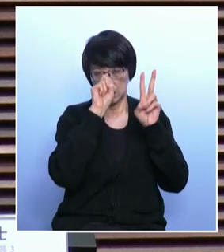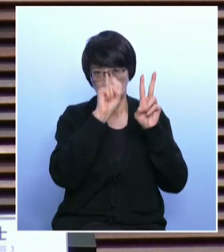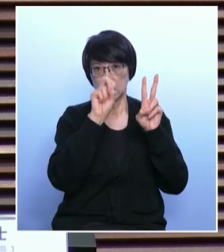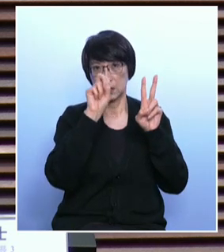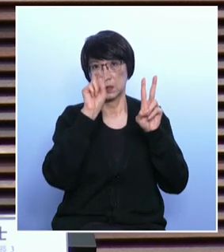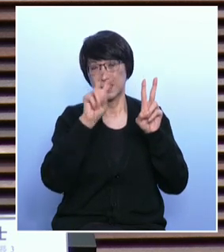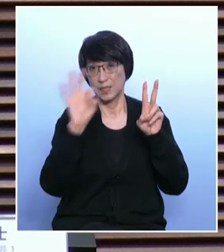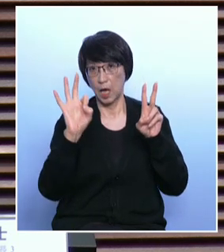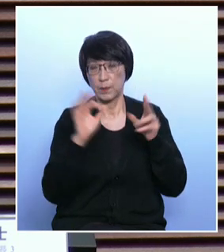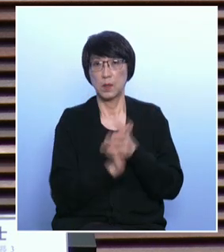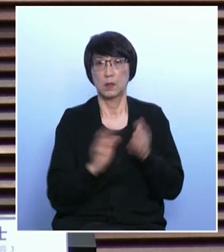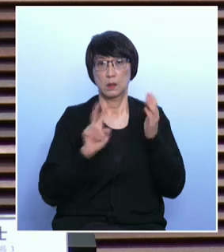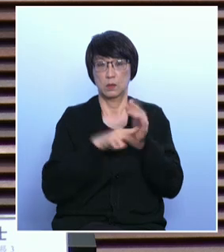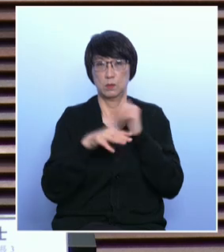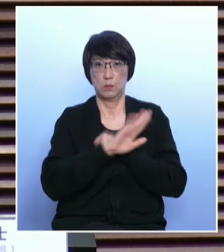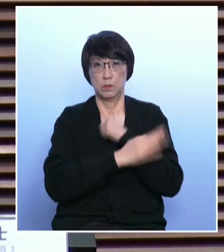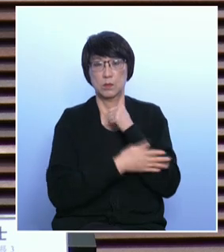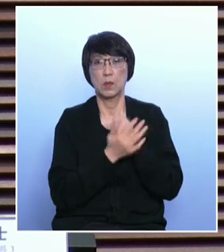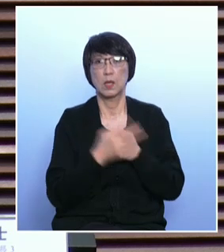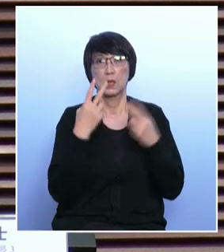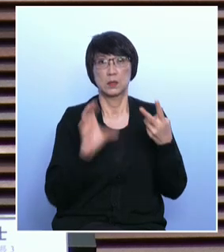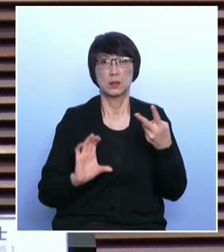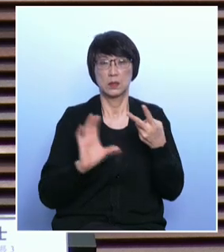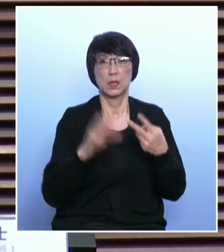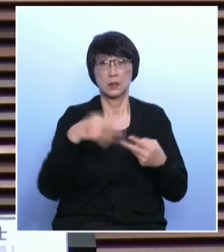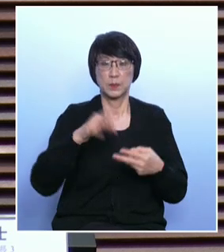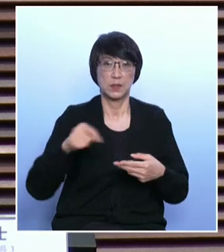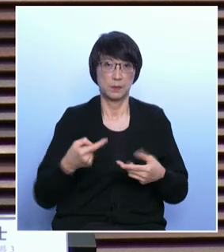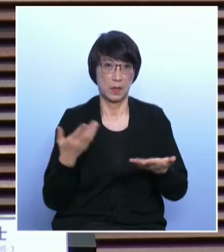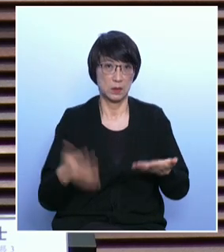2023, as mentioned in the Legislative Council,